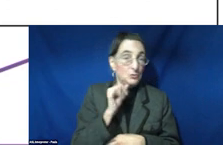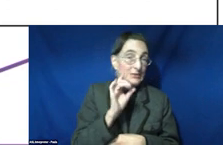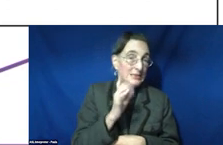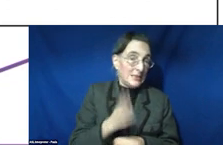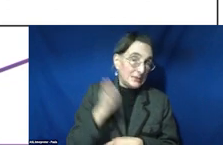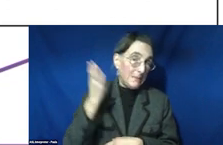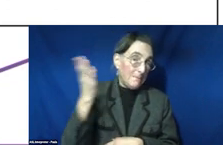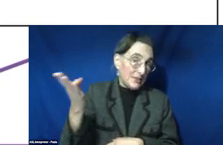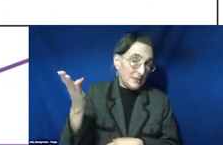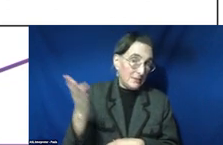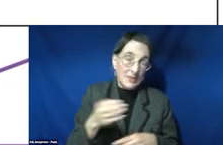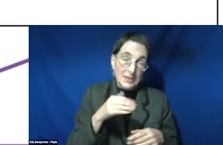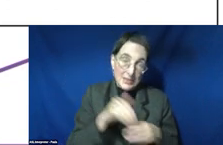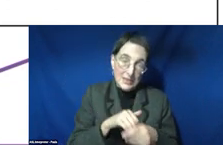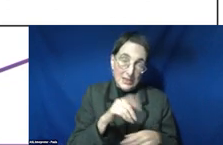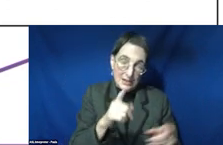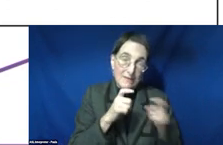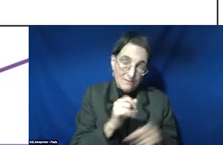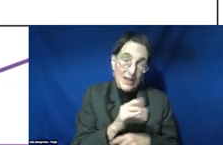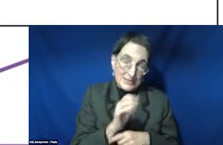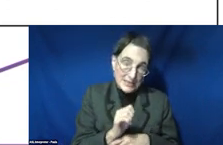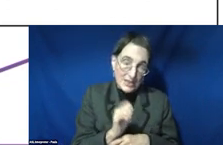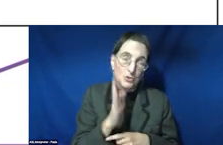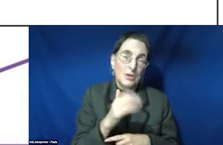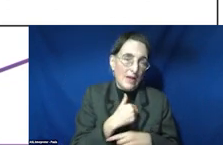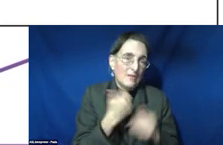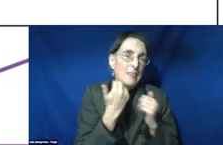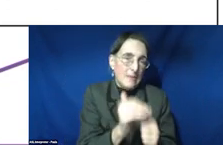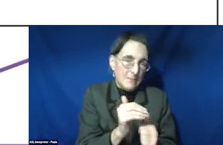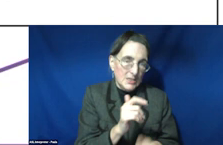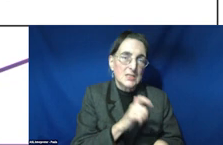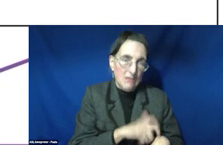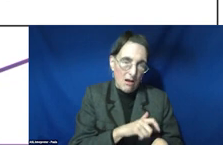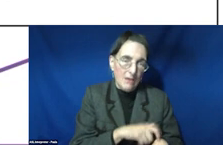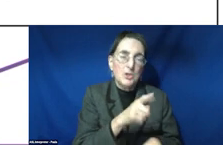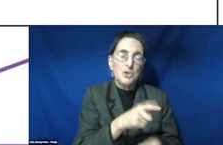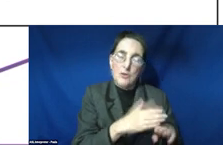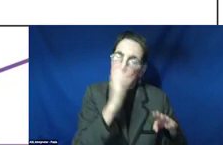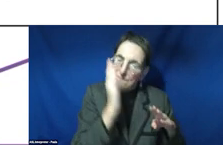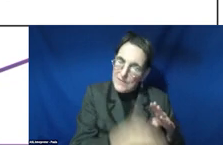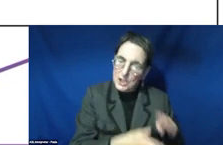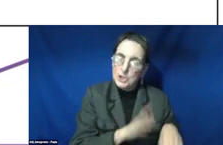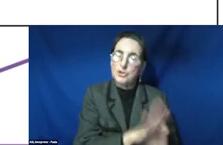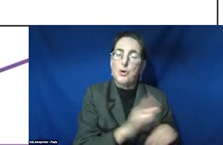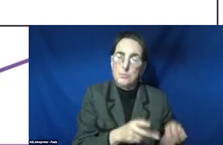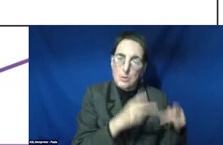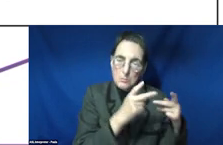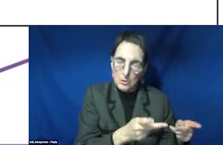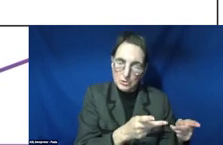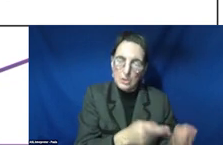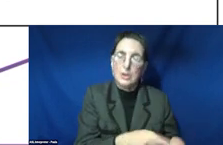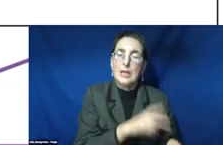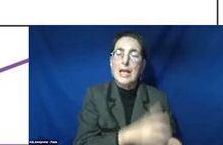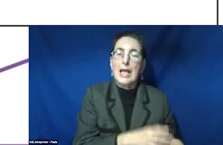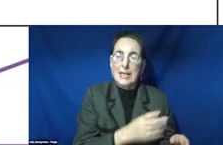in Fastlane, you will have a limited period of time to finish up that proposal and get it